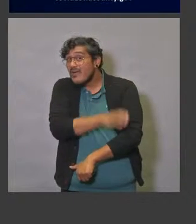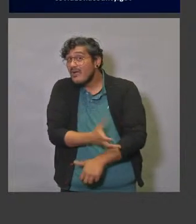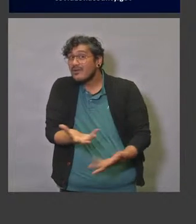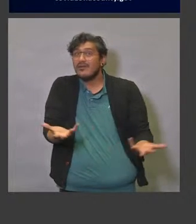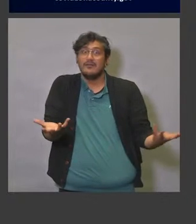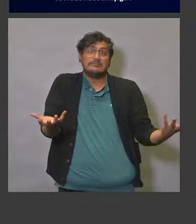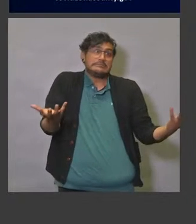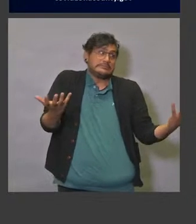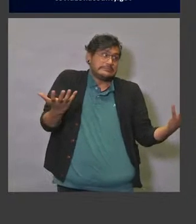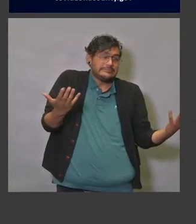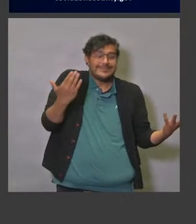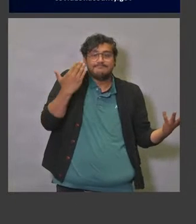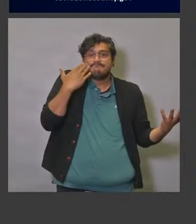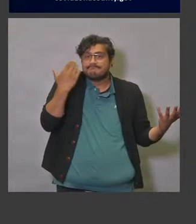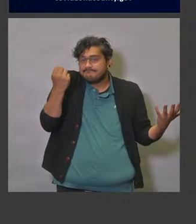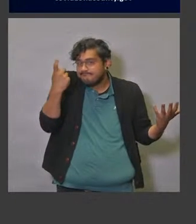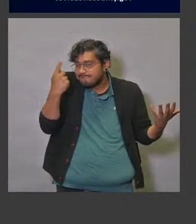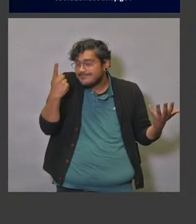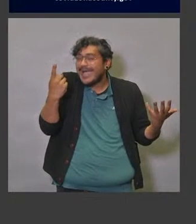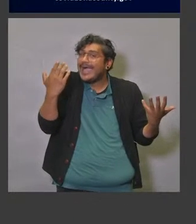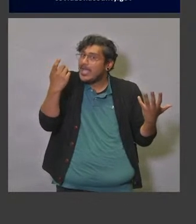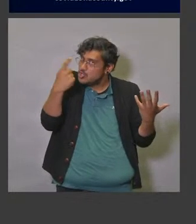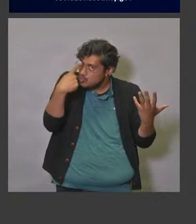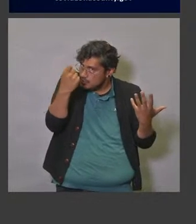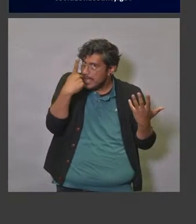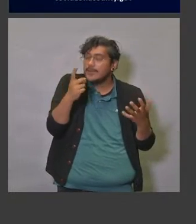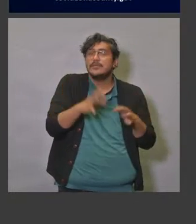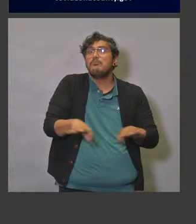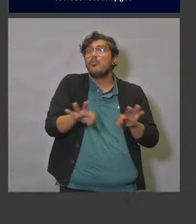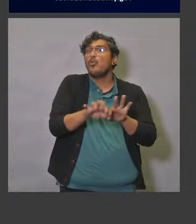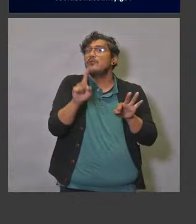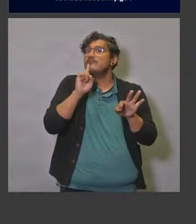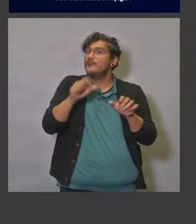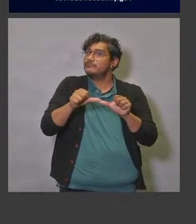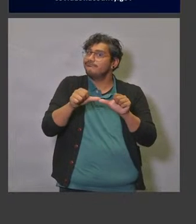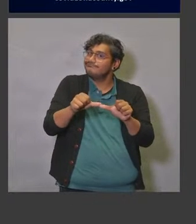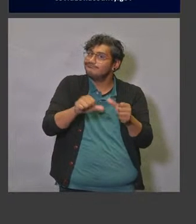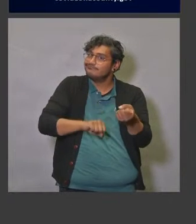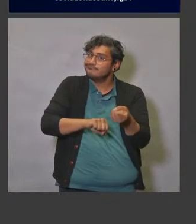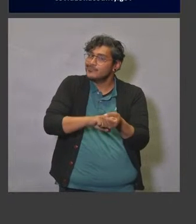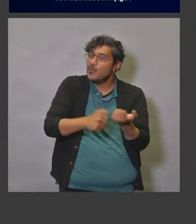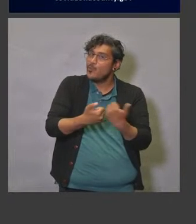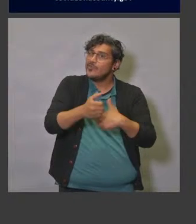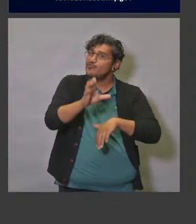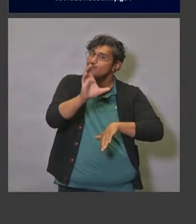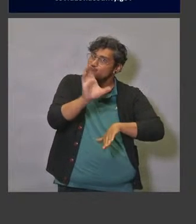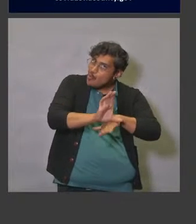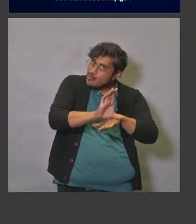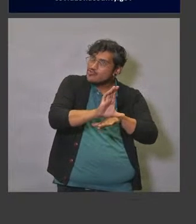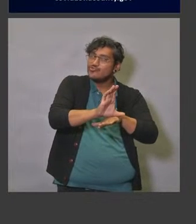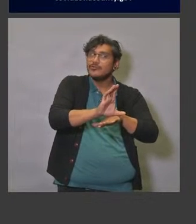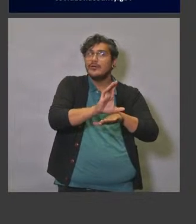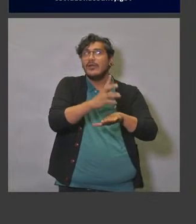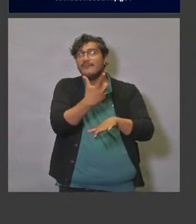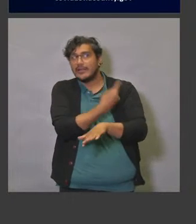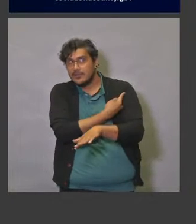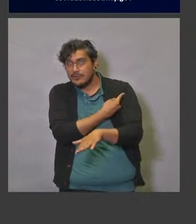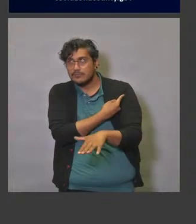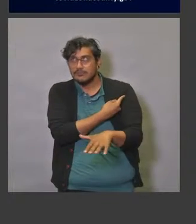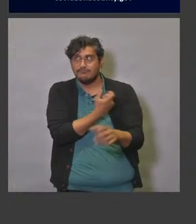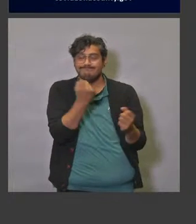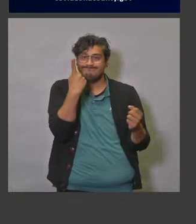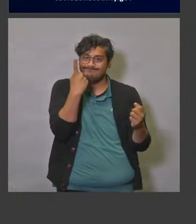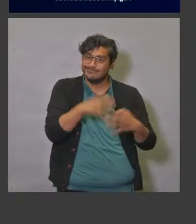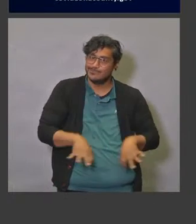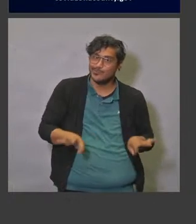push with faith-based organizations and vaccine use. Looking